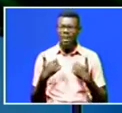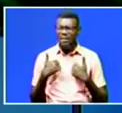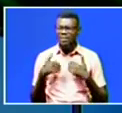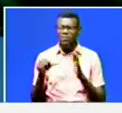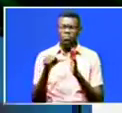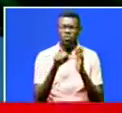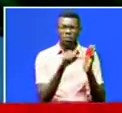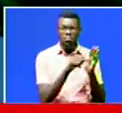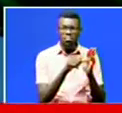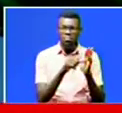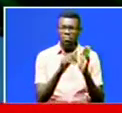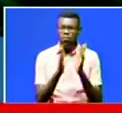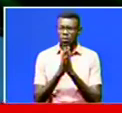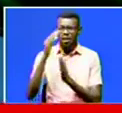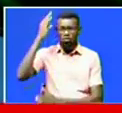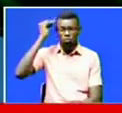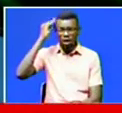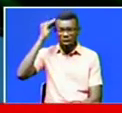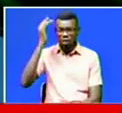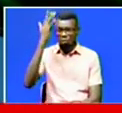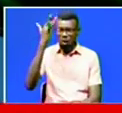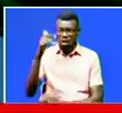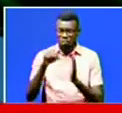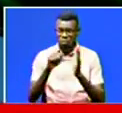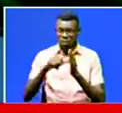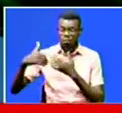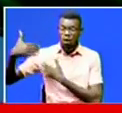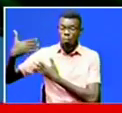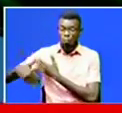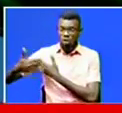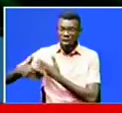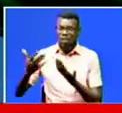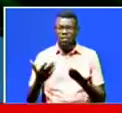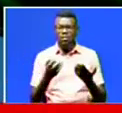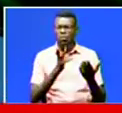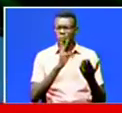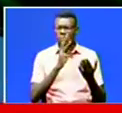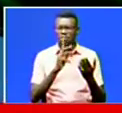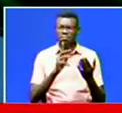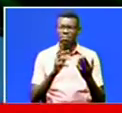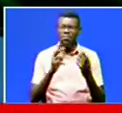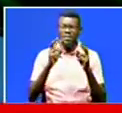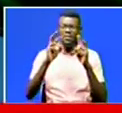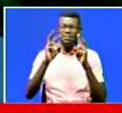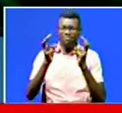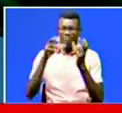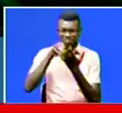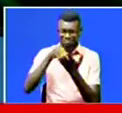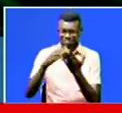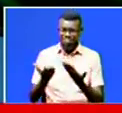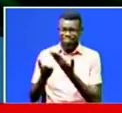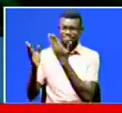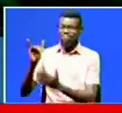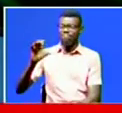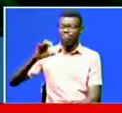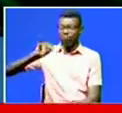standoffs with the neighboring Somalia over a maritime border dispute, currently a matter before the International Court of Justice.